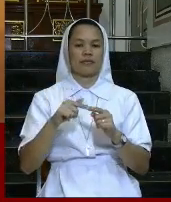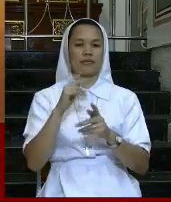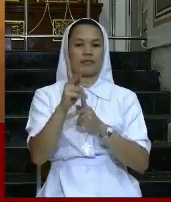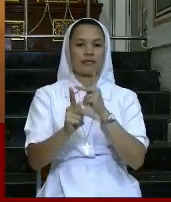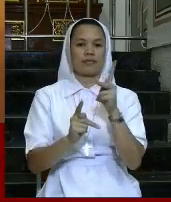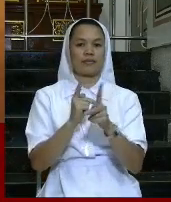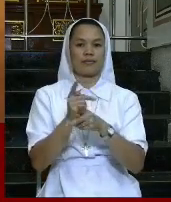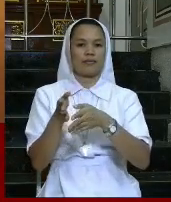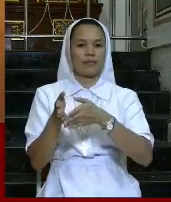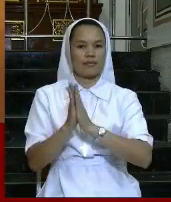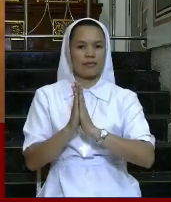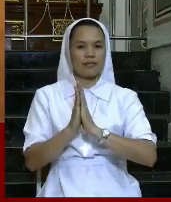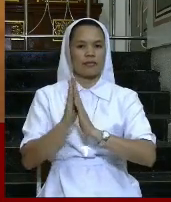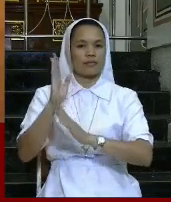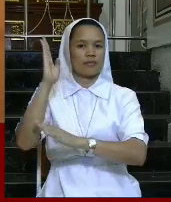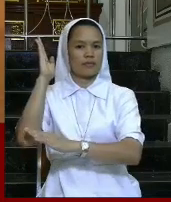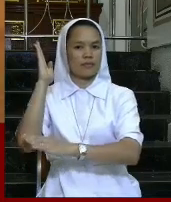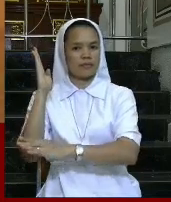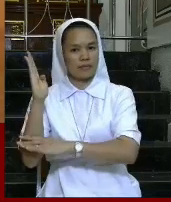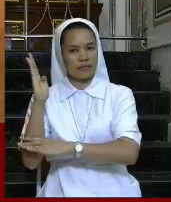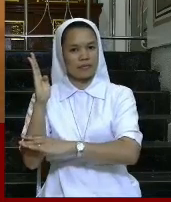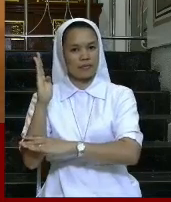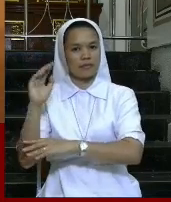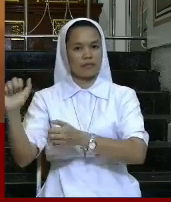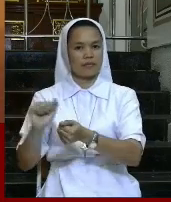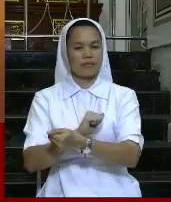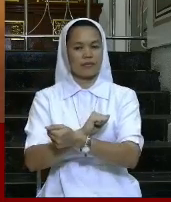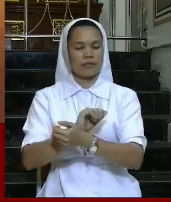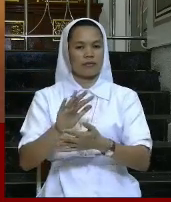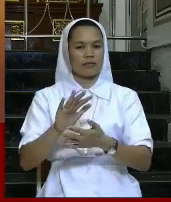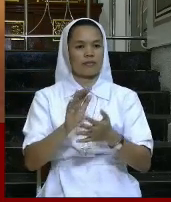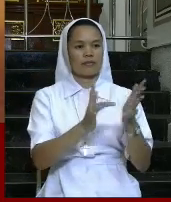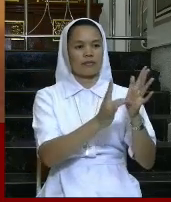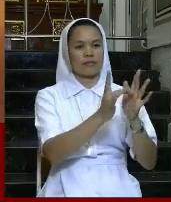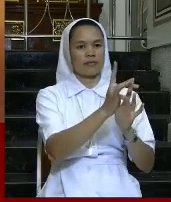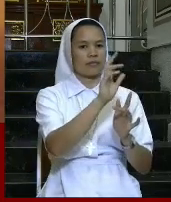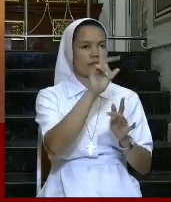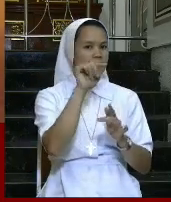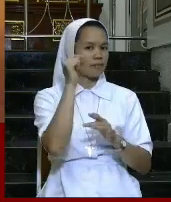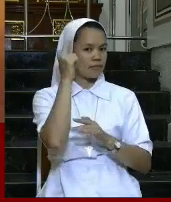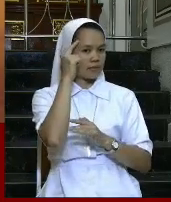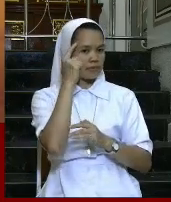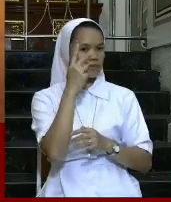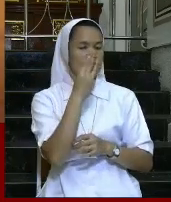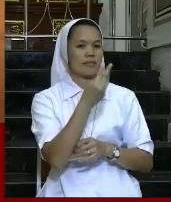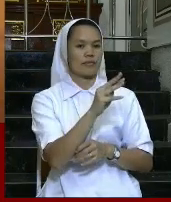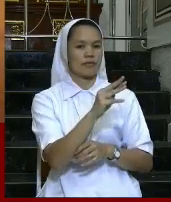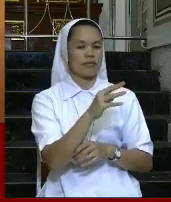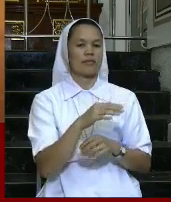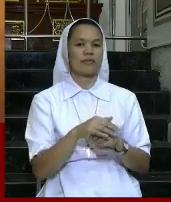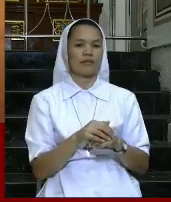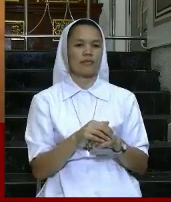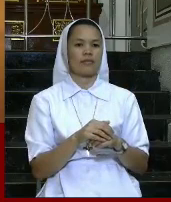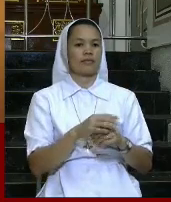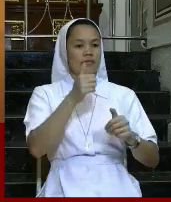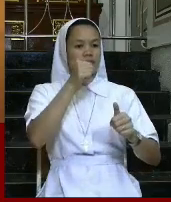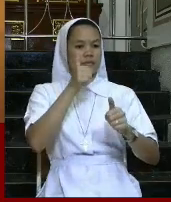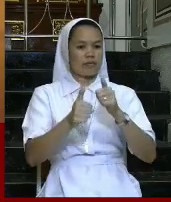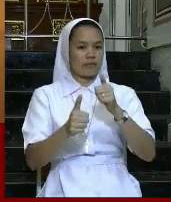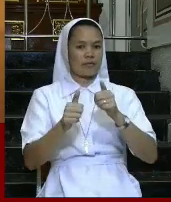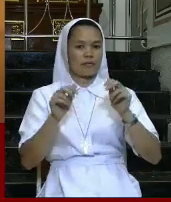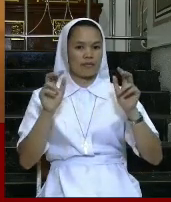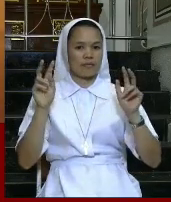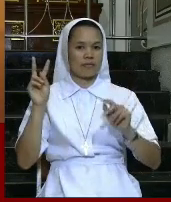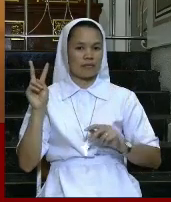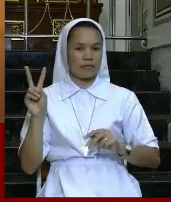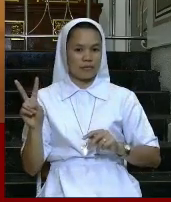to ask for Barabbas, but to destroy Jesus. The governor said to them in reply, which of the two do